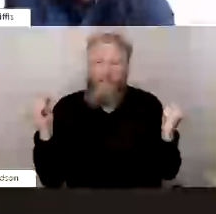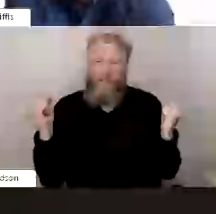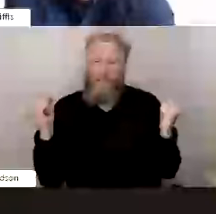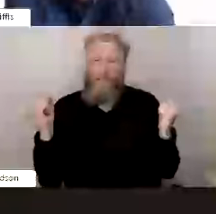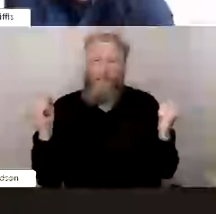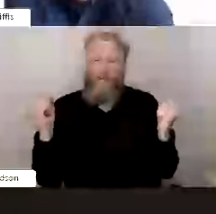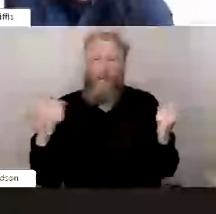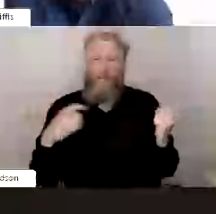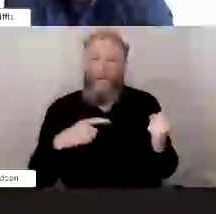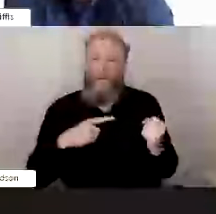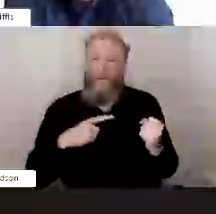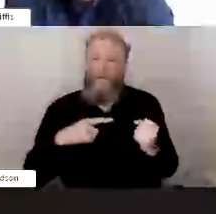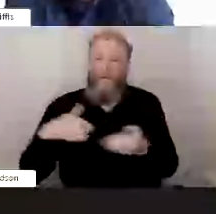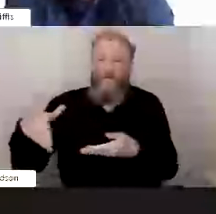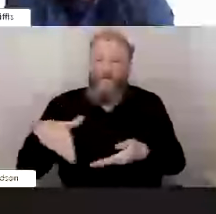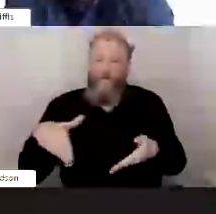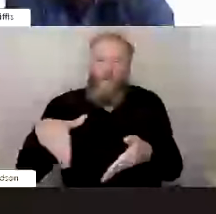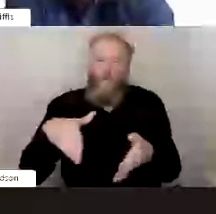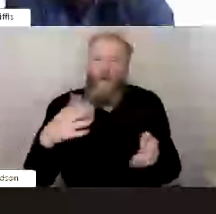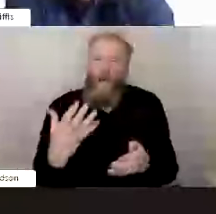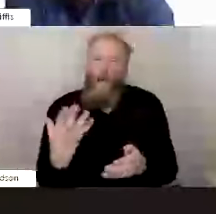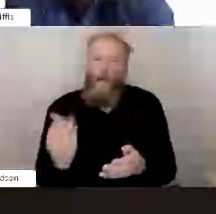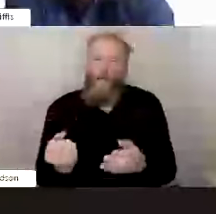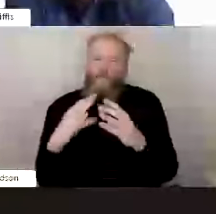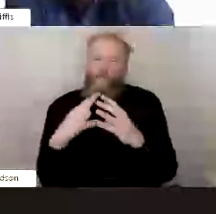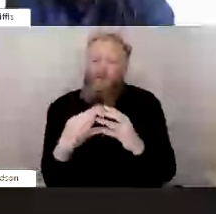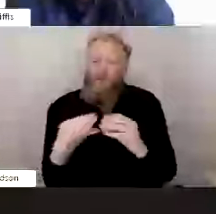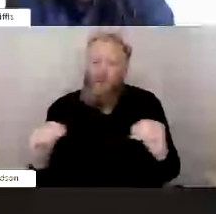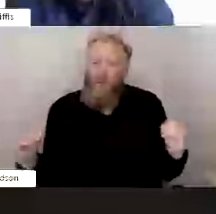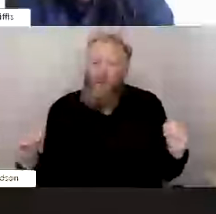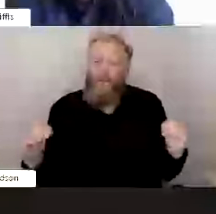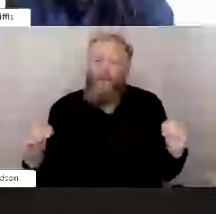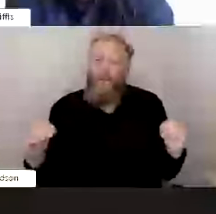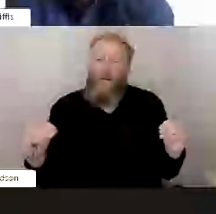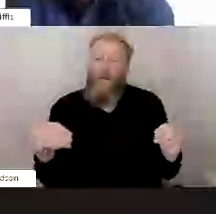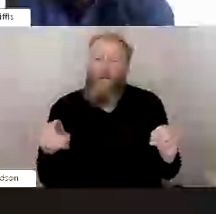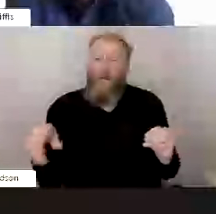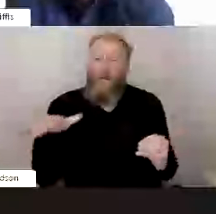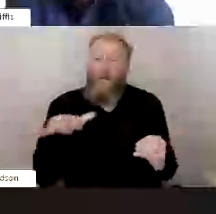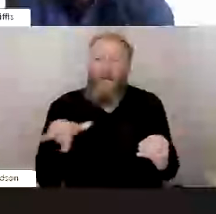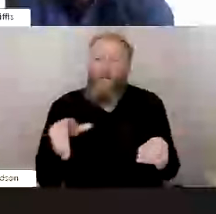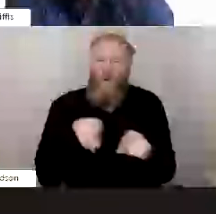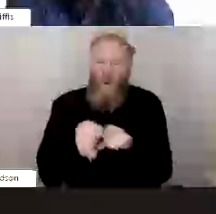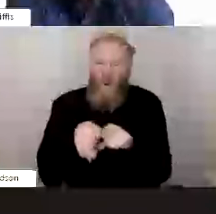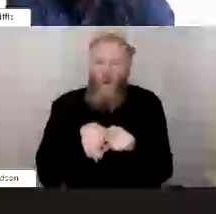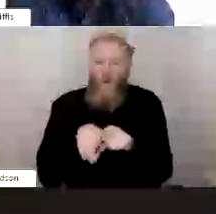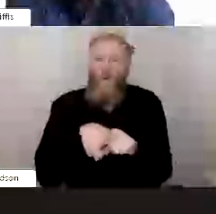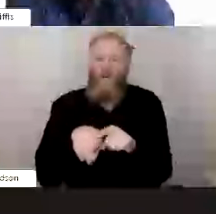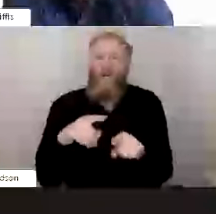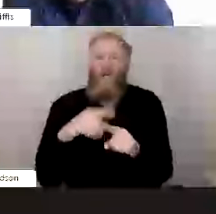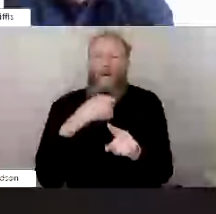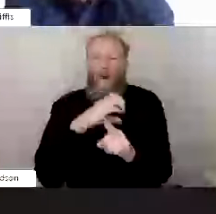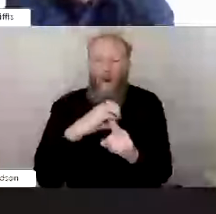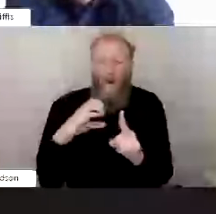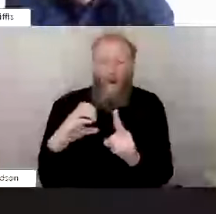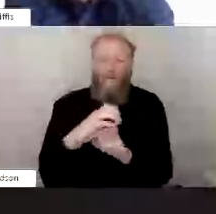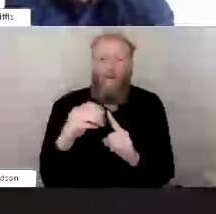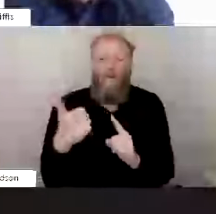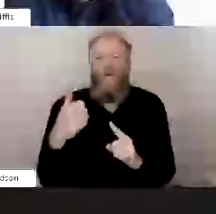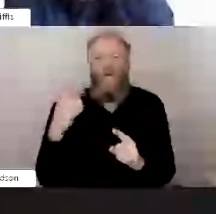because the river had dried up, and that was the place of learning and of culture and fun